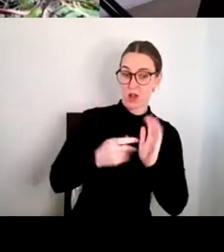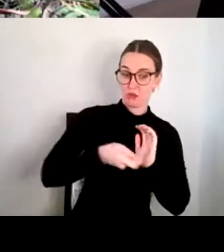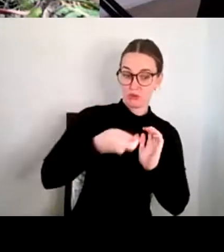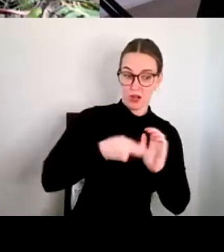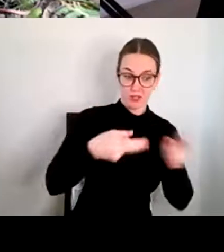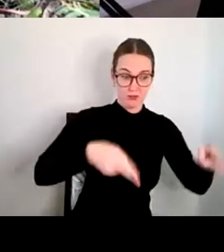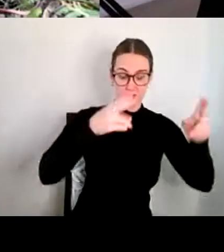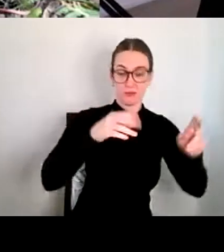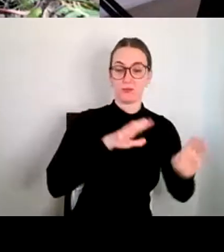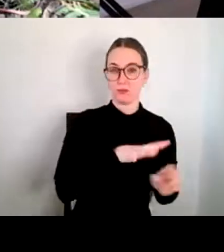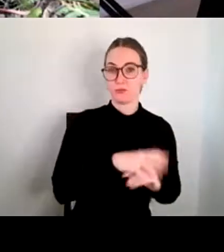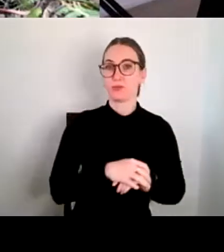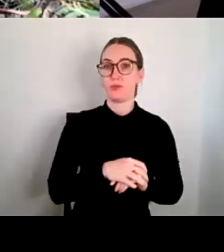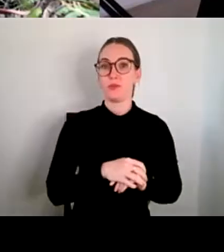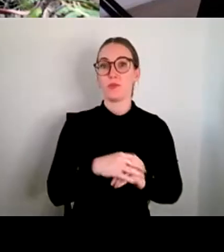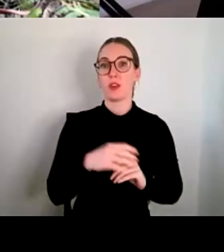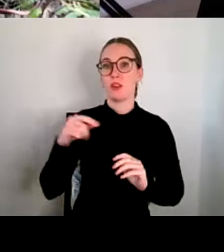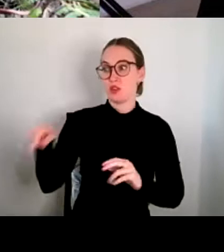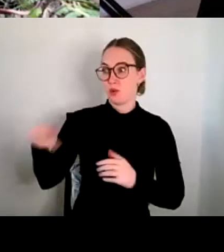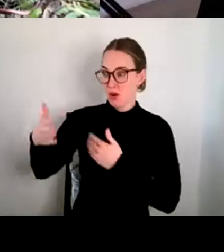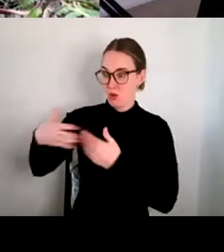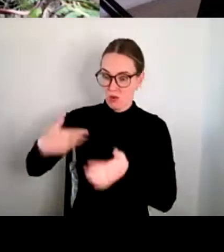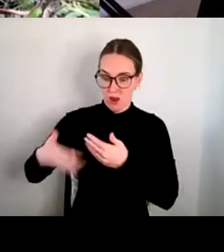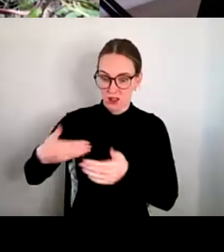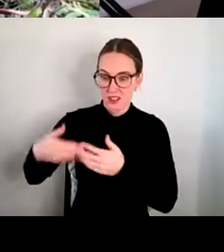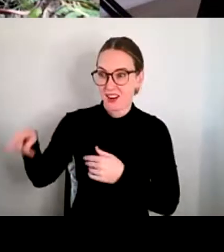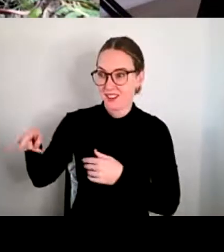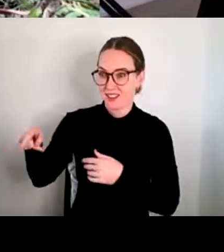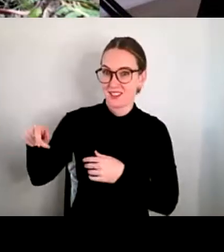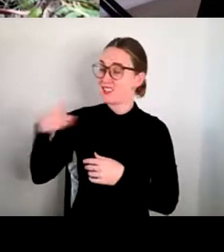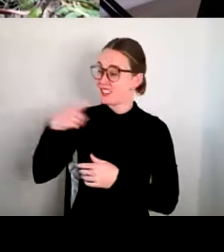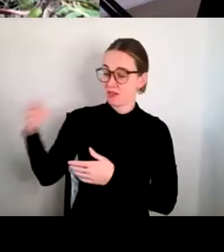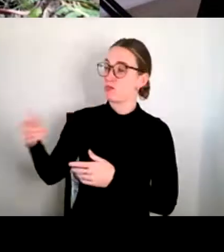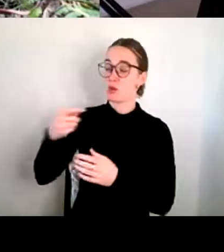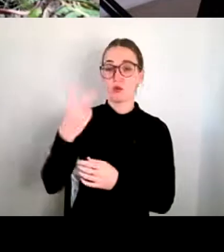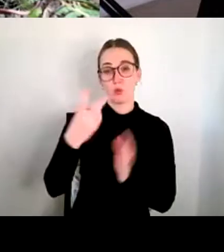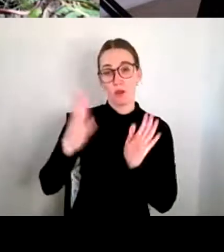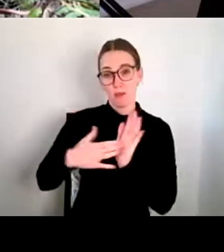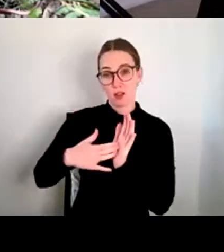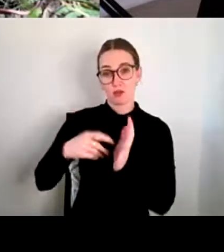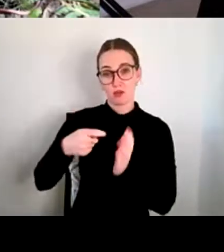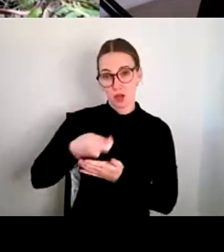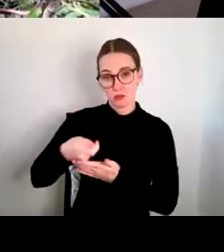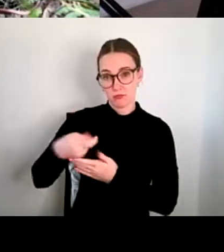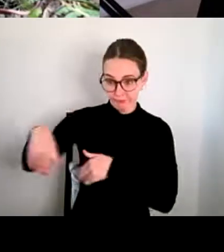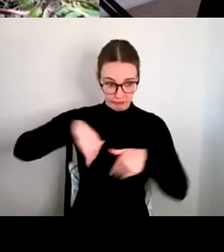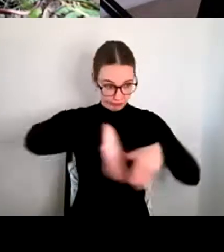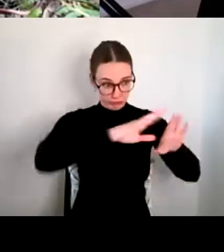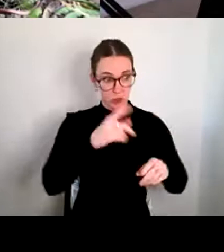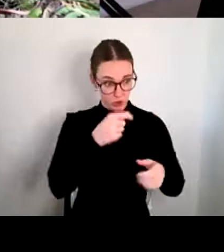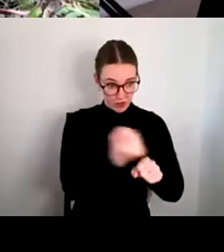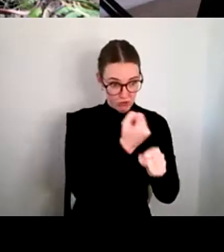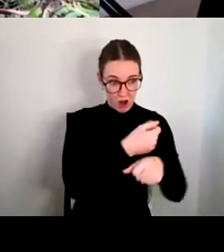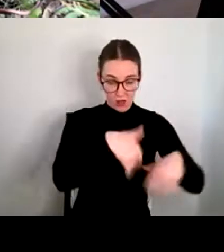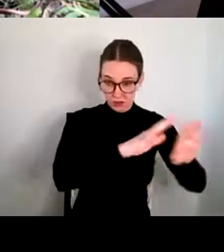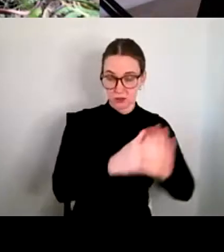Riley organised that. We all went in and sort of badgered him, and he said, well, here's 12 months rent, go away and create. that was the first and only time